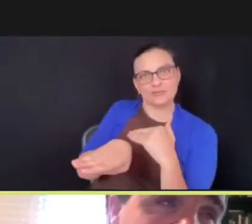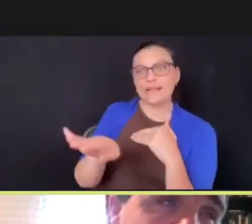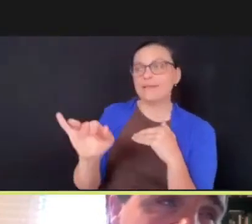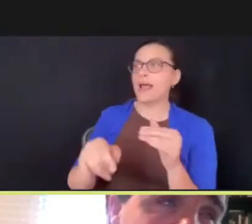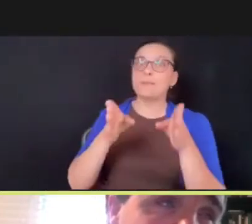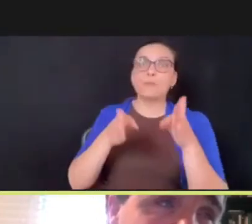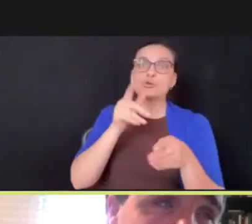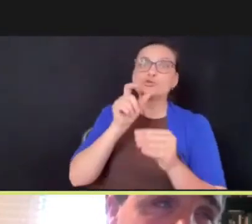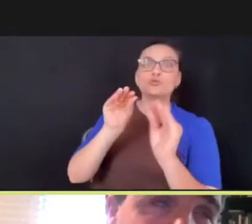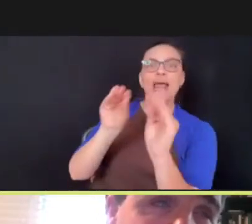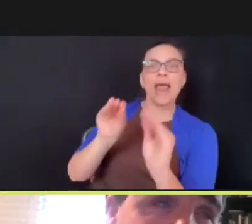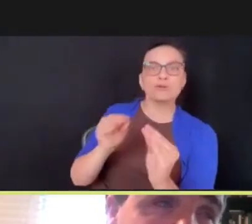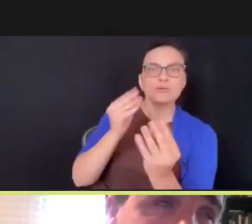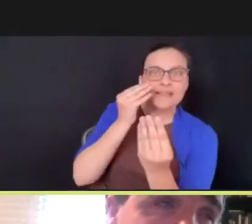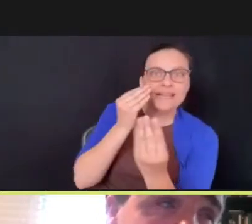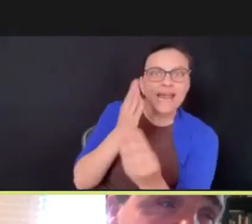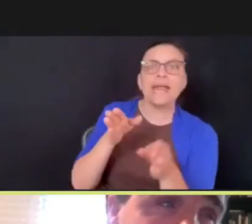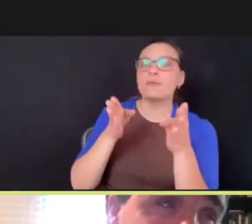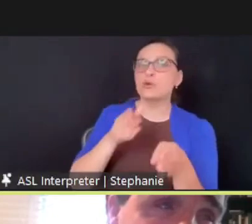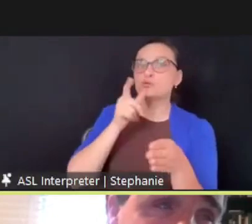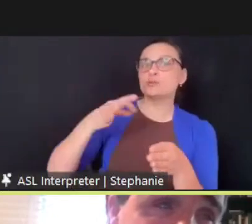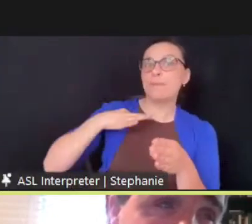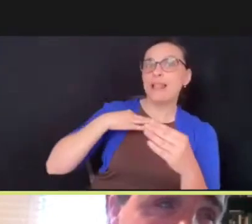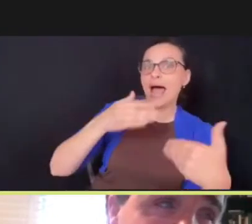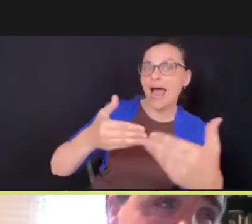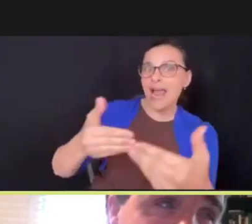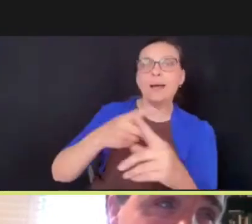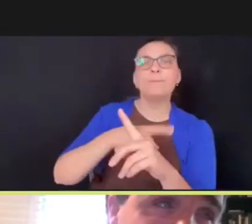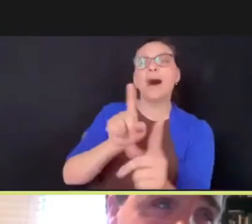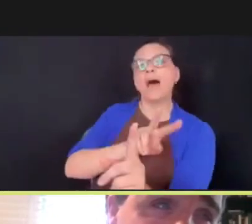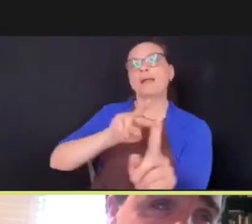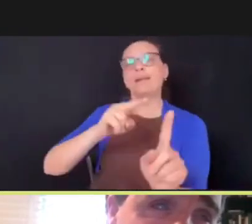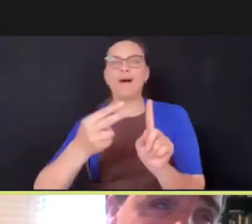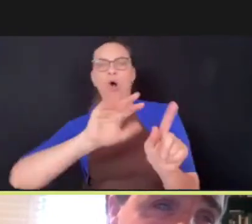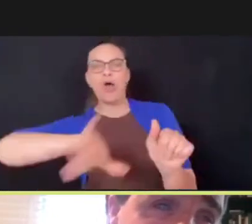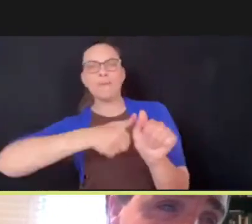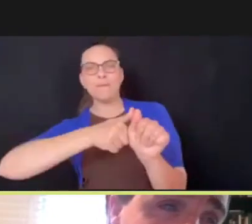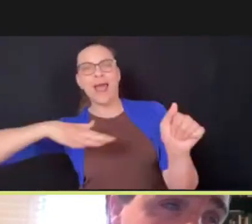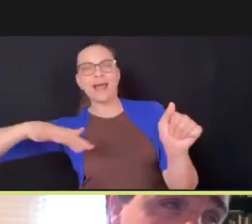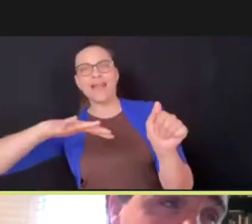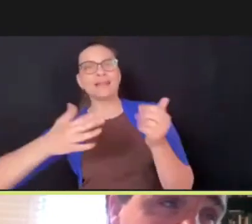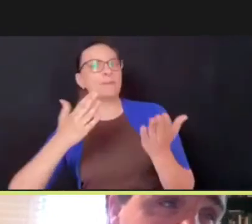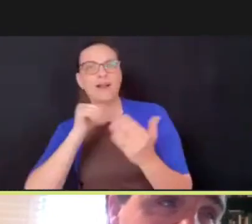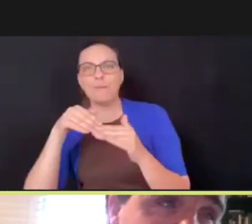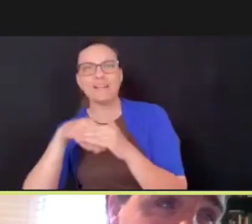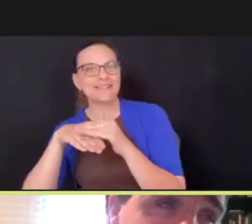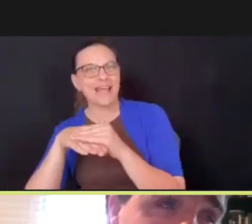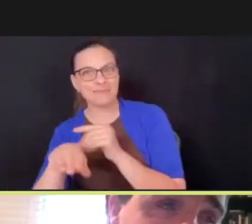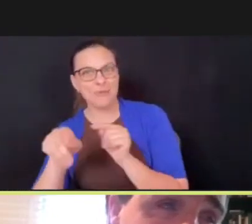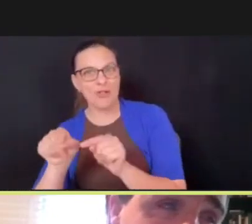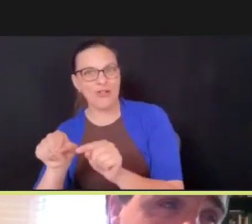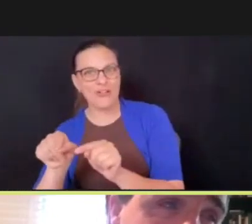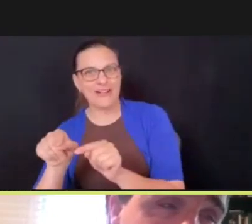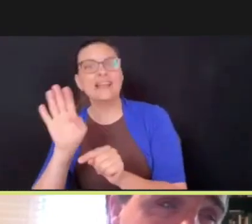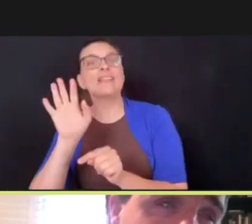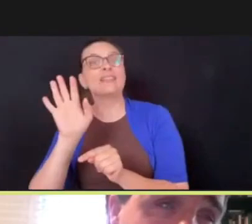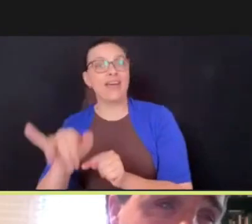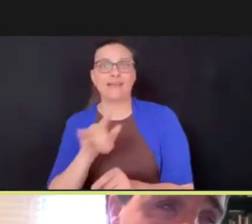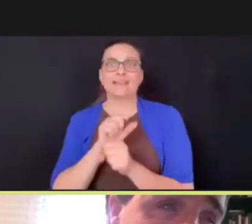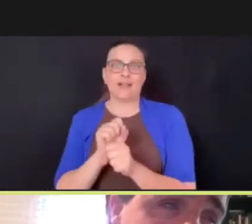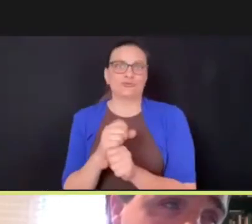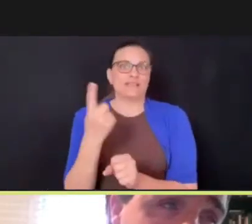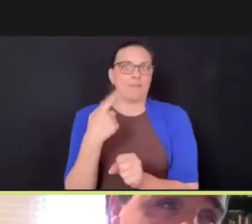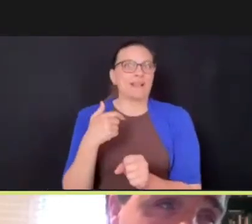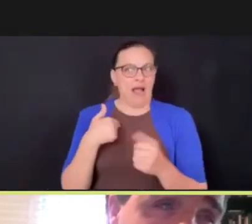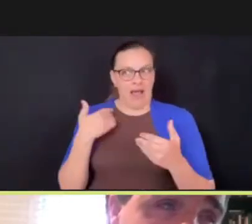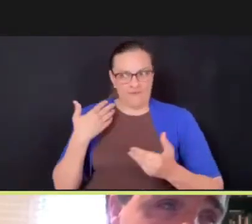but then on the back end, it may or may not be accessible. It really just depends. And so that's something that I actually have come to realize along the